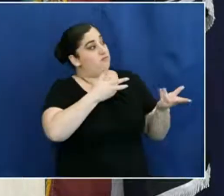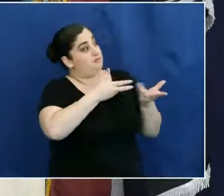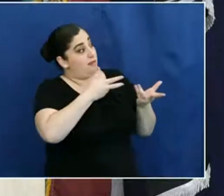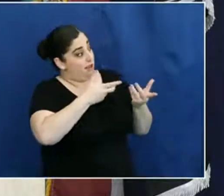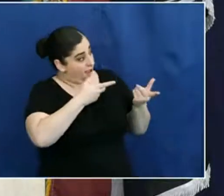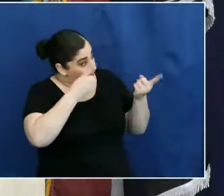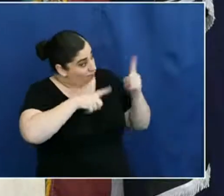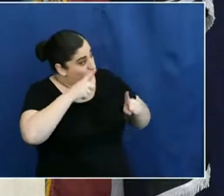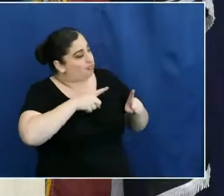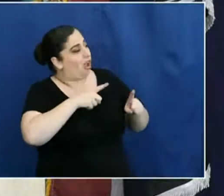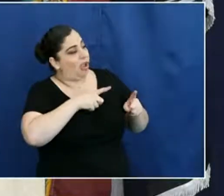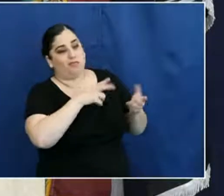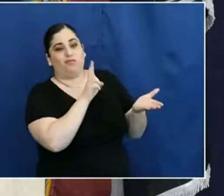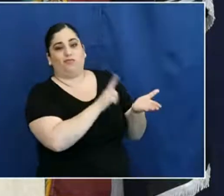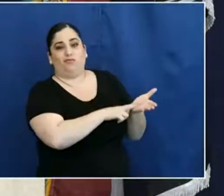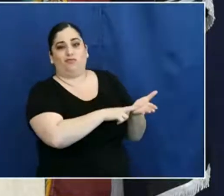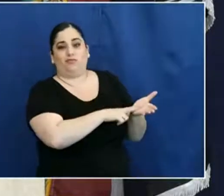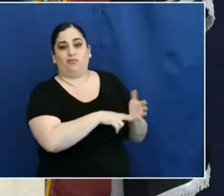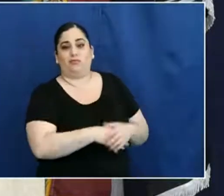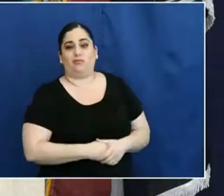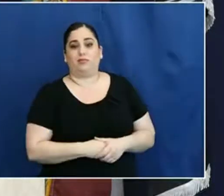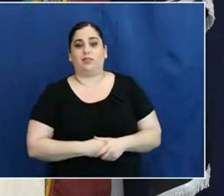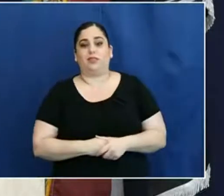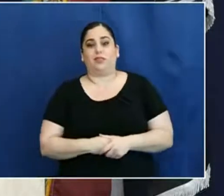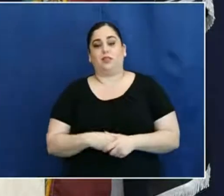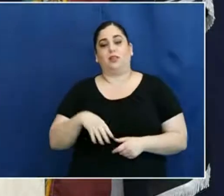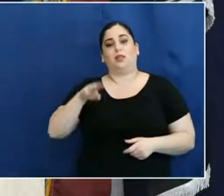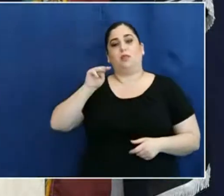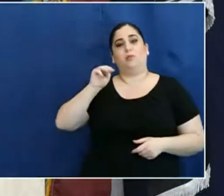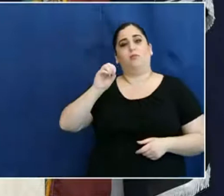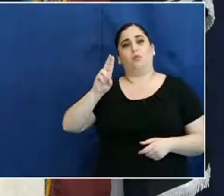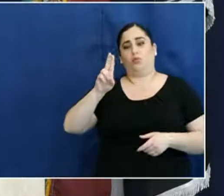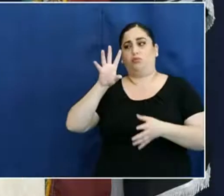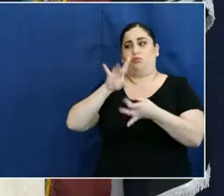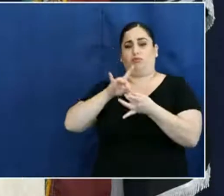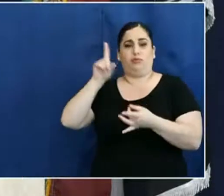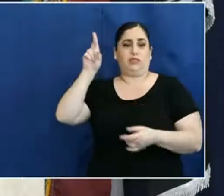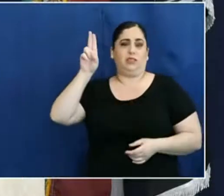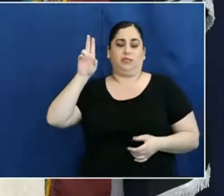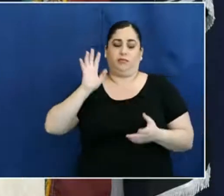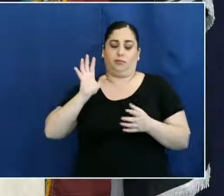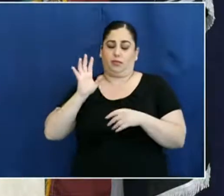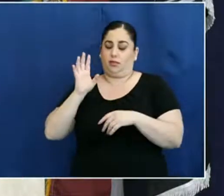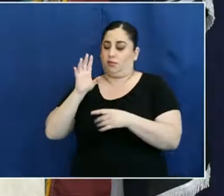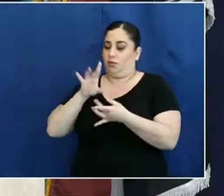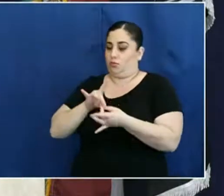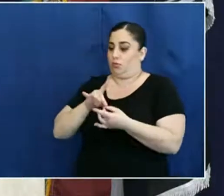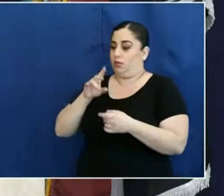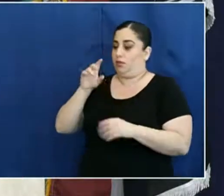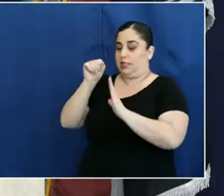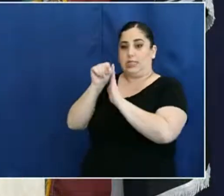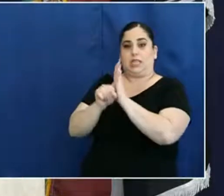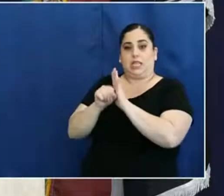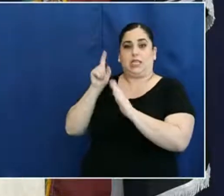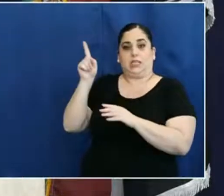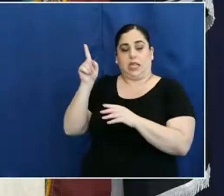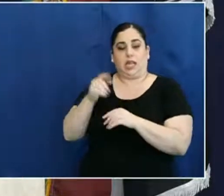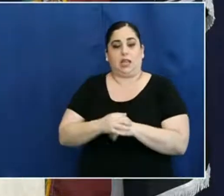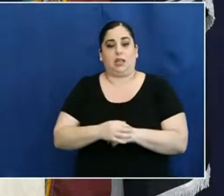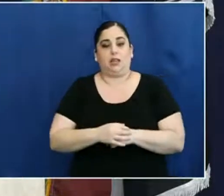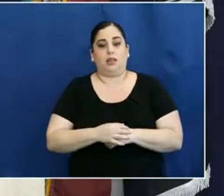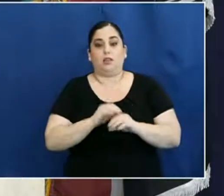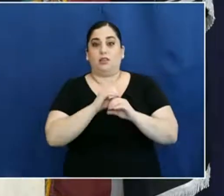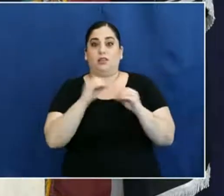And again, I don't see any significant changes signing the MOU from what we've been doing. Collaboratively working together on the